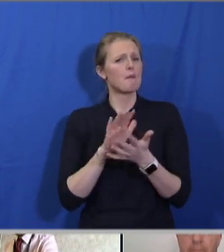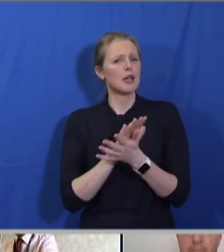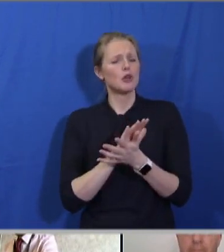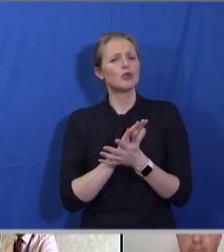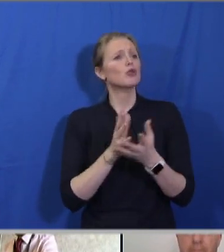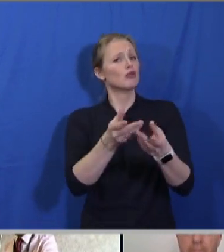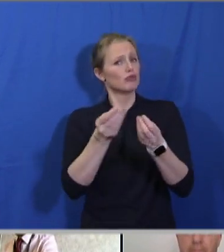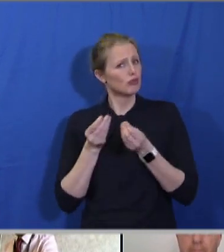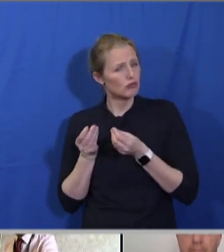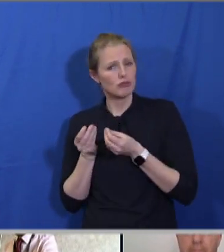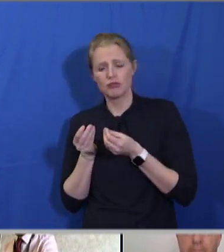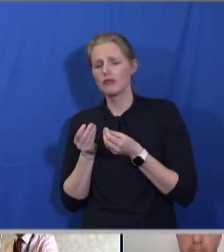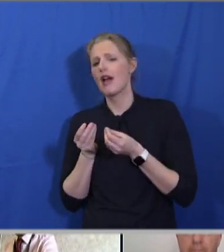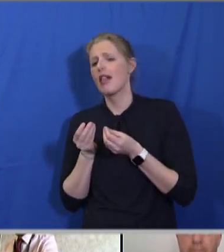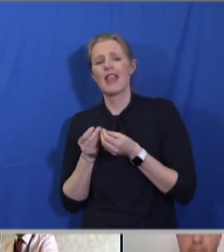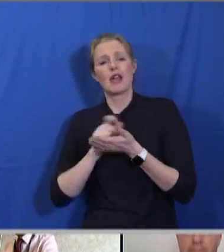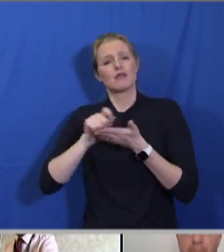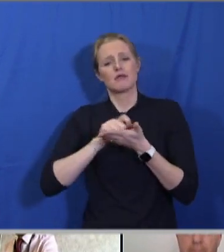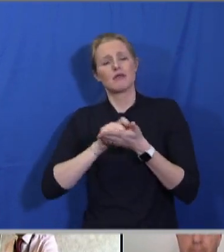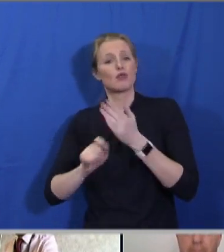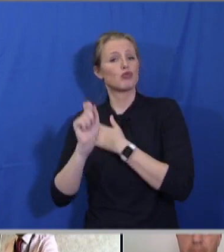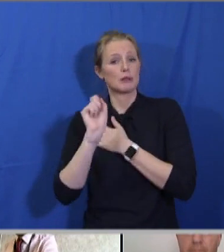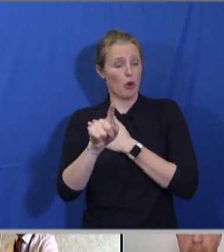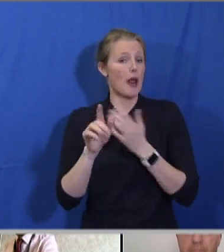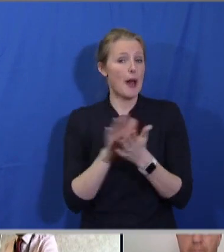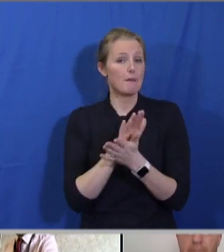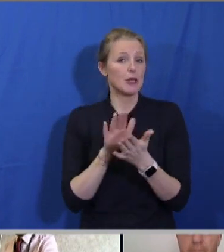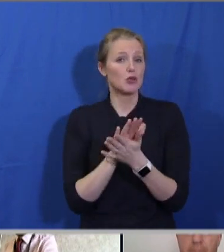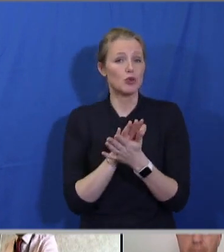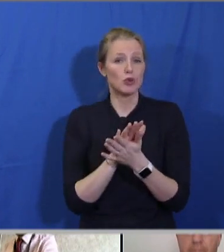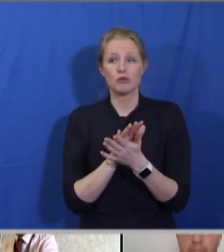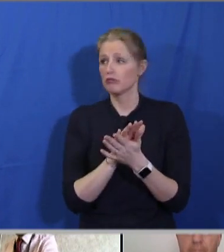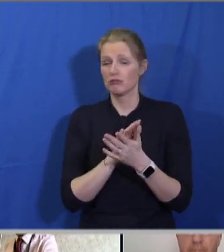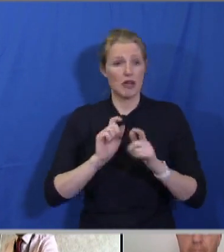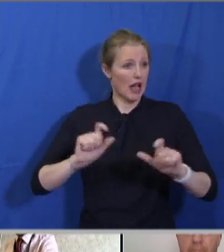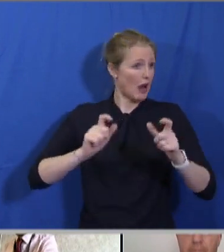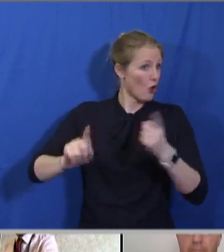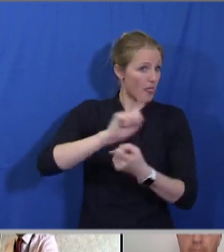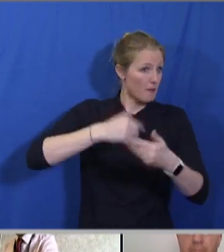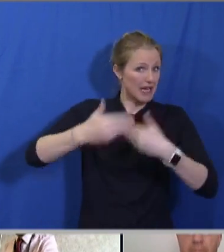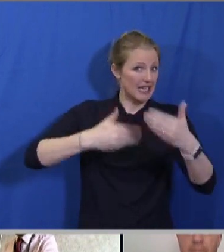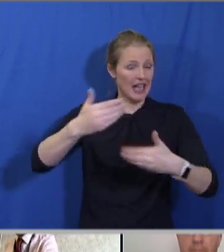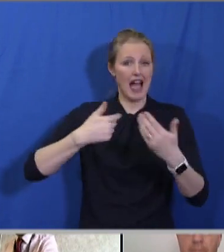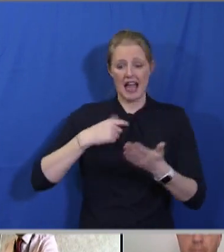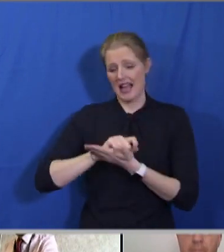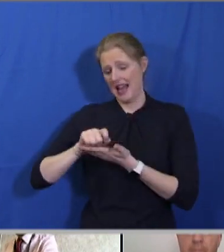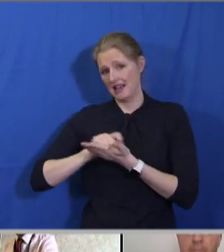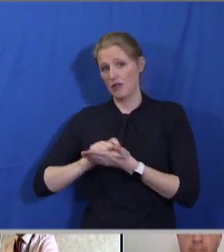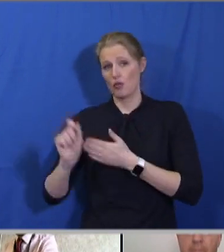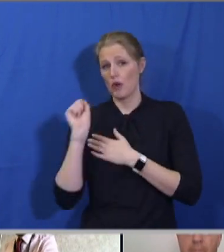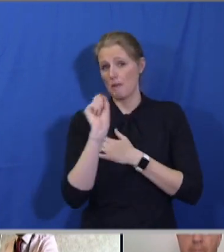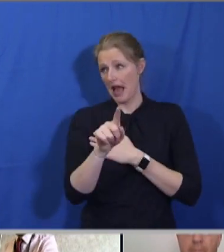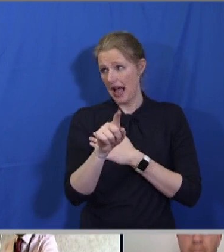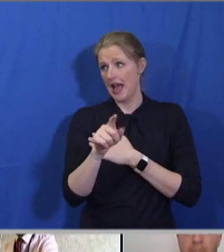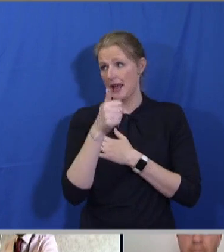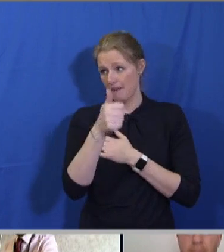it back offline and come back with a proper response. In the interest of keeping the meeting going, I mean, I know when we're having some connection difficulties, you couldn't hear me